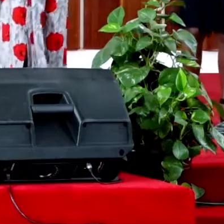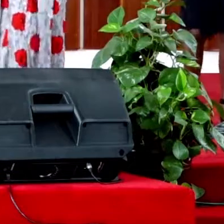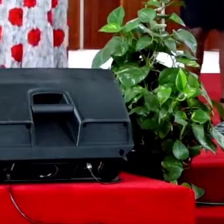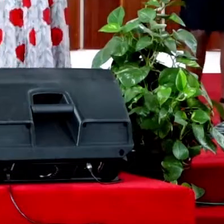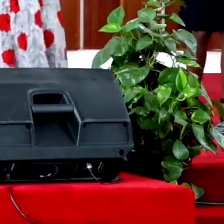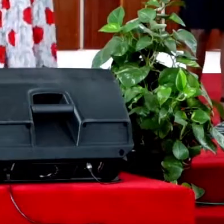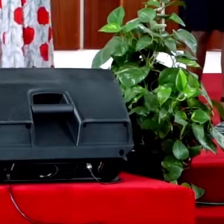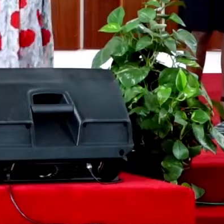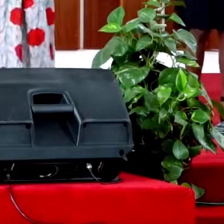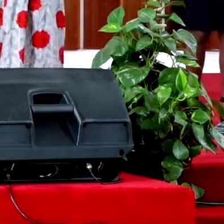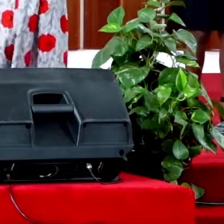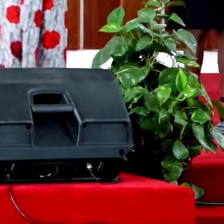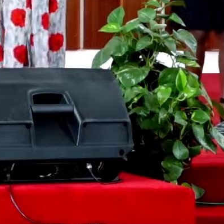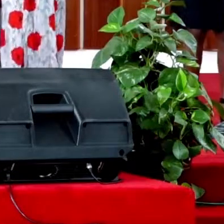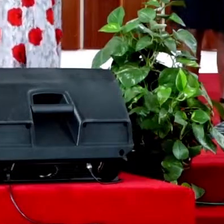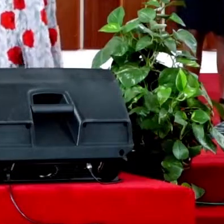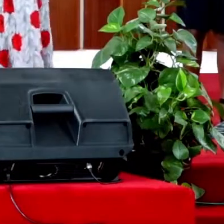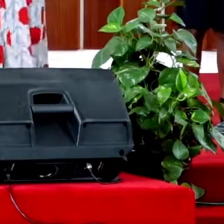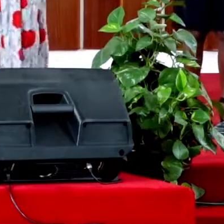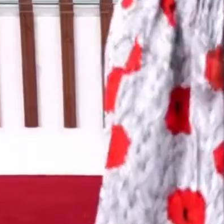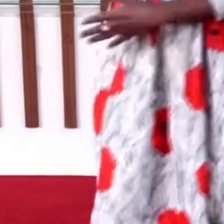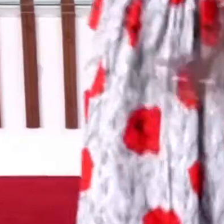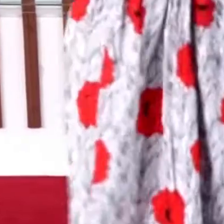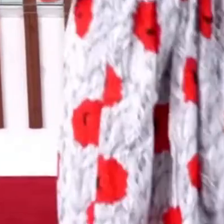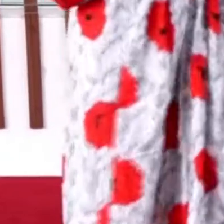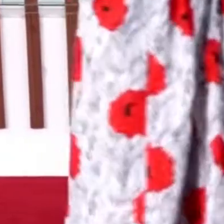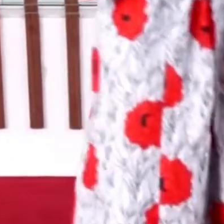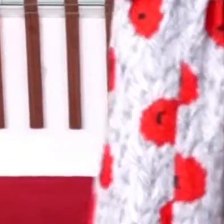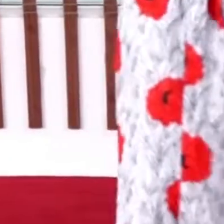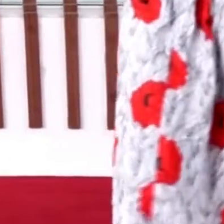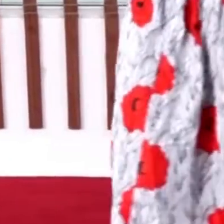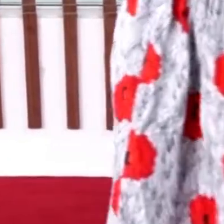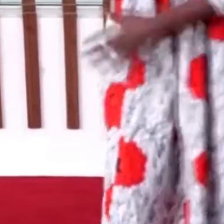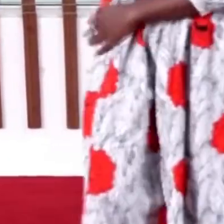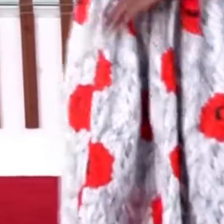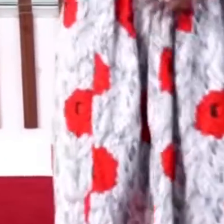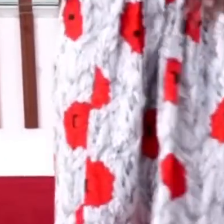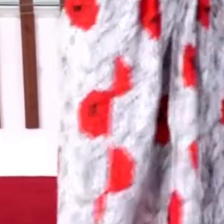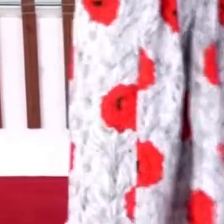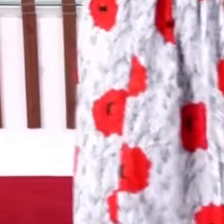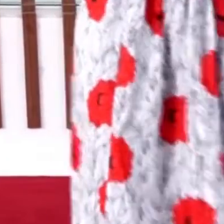Thank you.